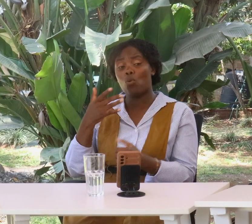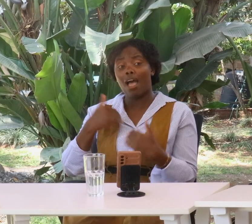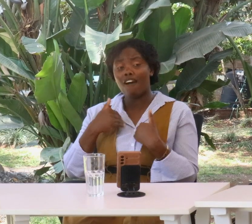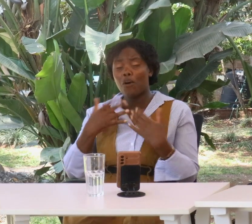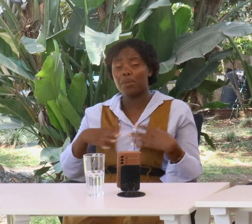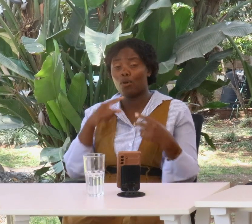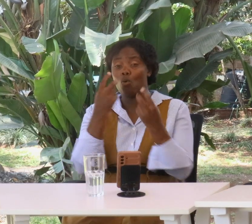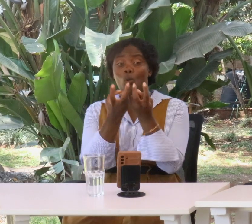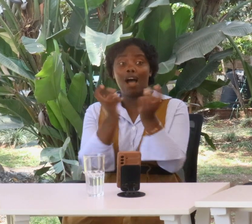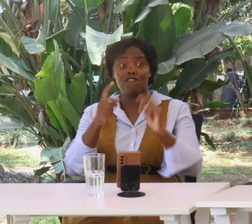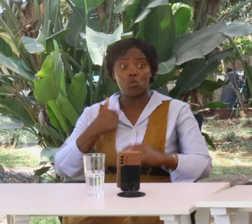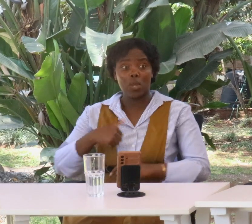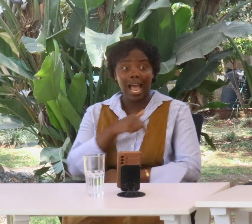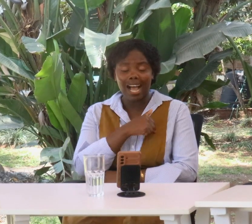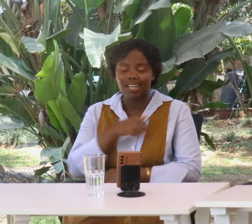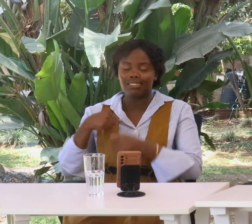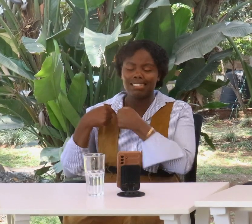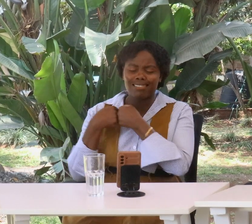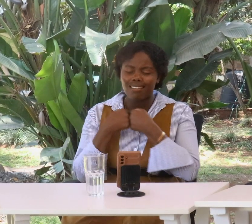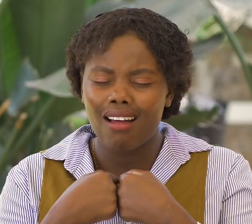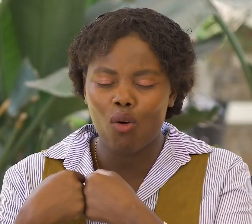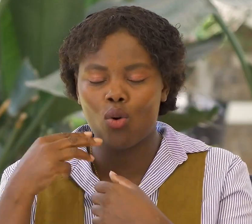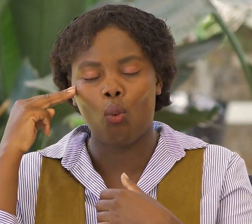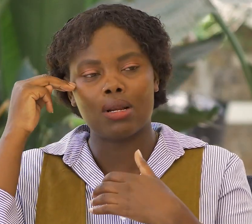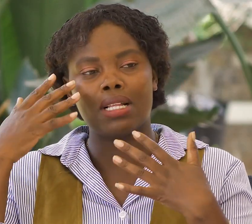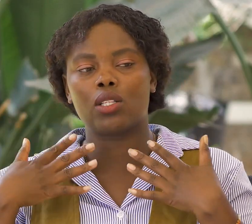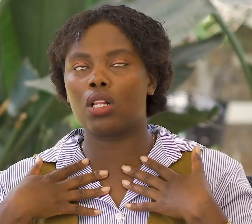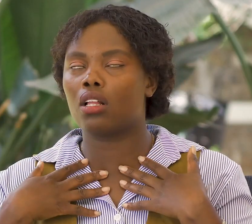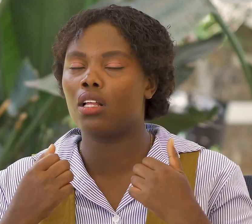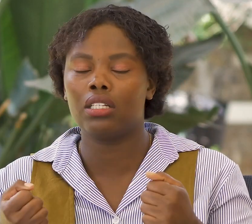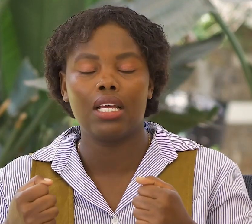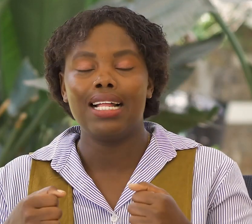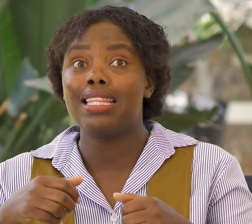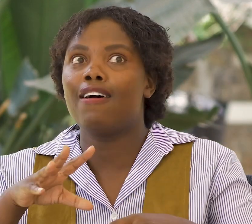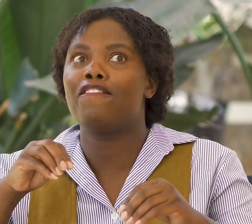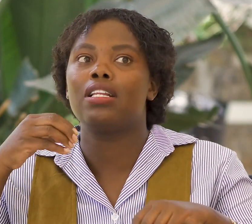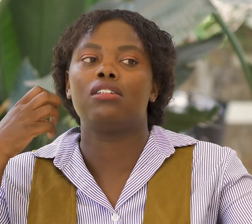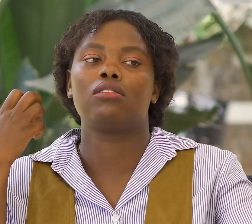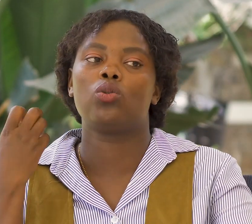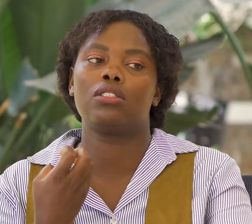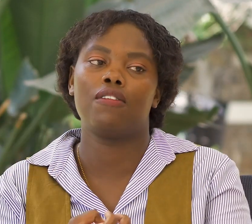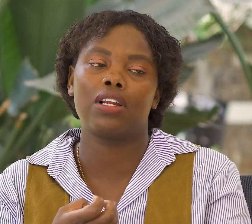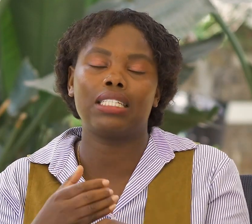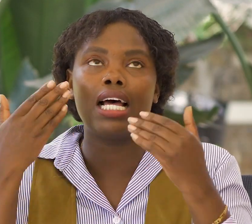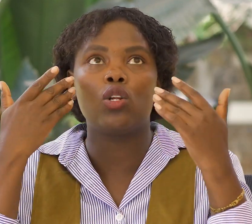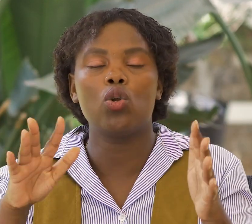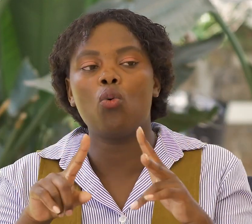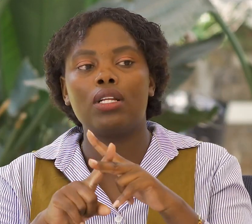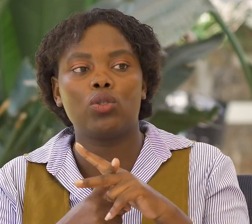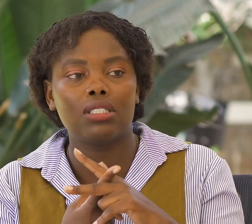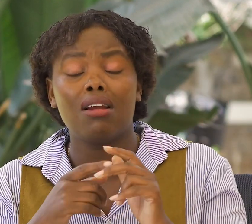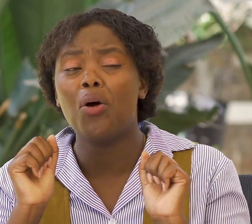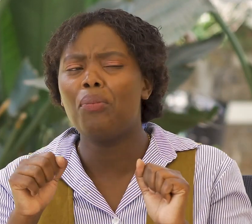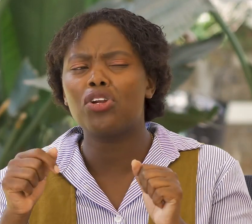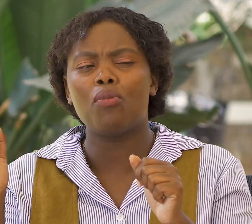So kindly tell us, for our viewers who are maybe struggling with mental health and maybe are